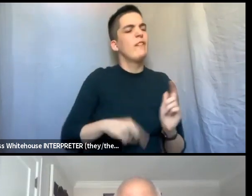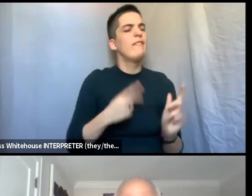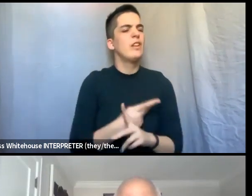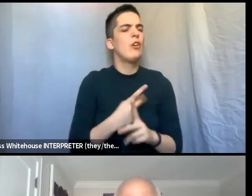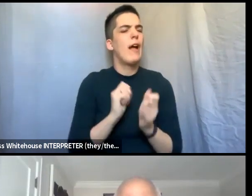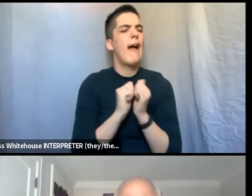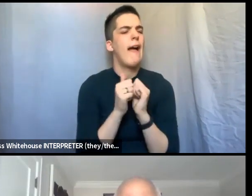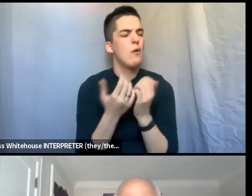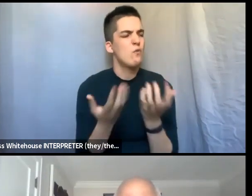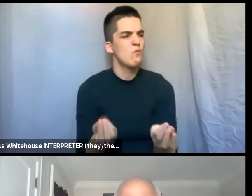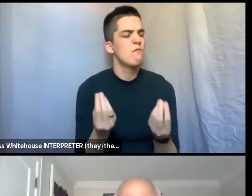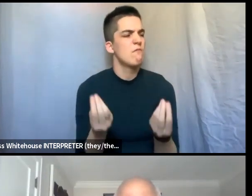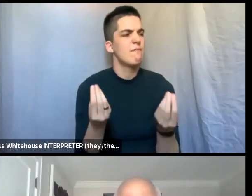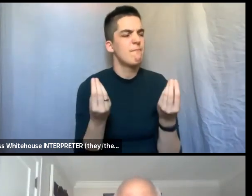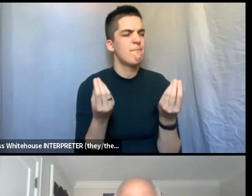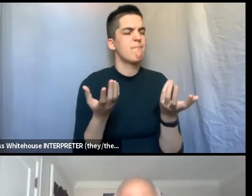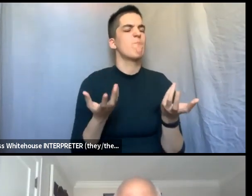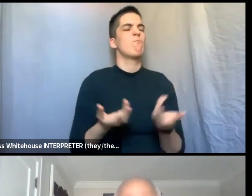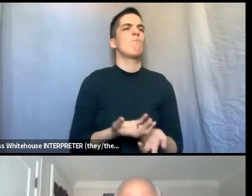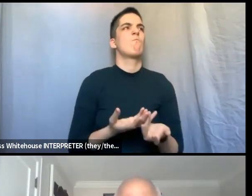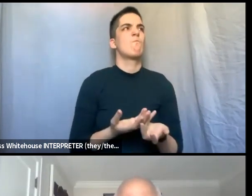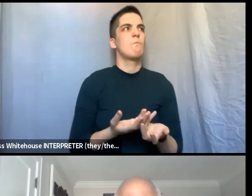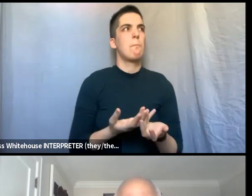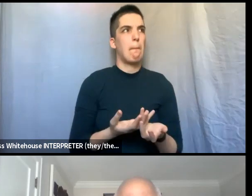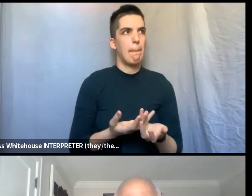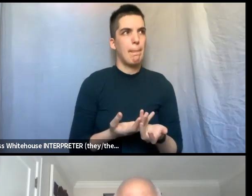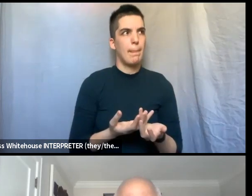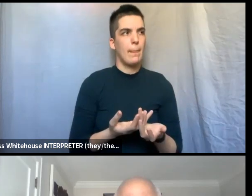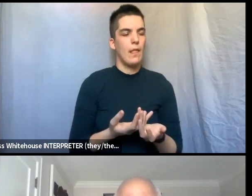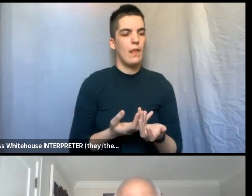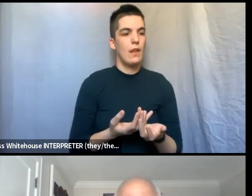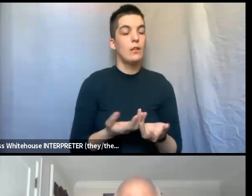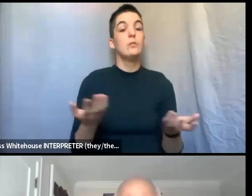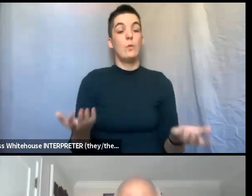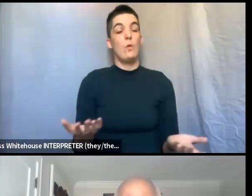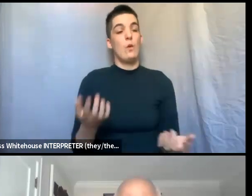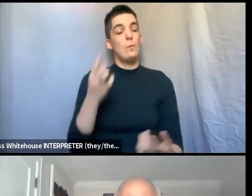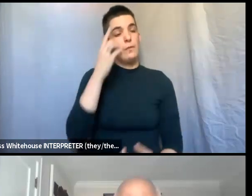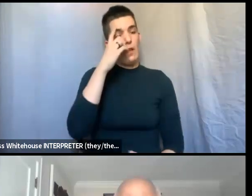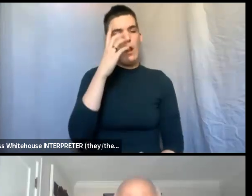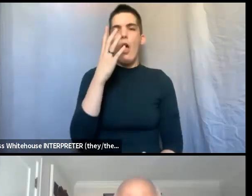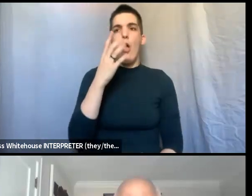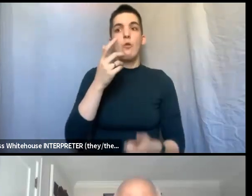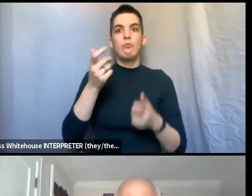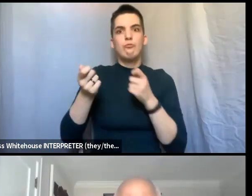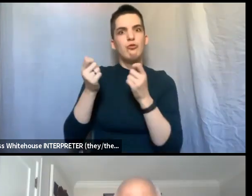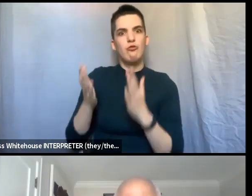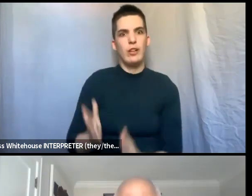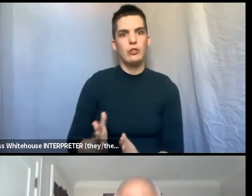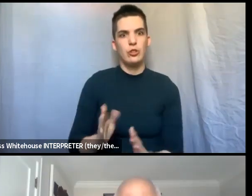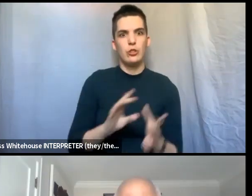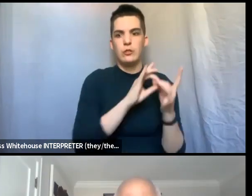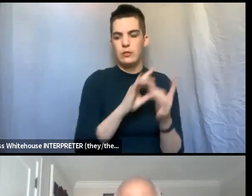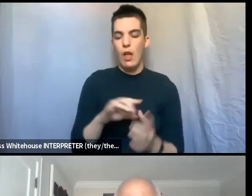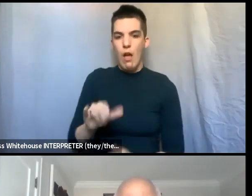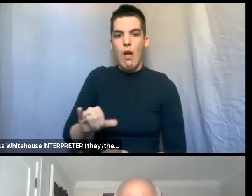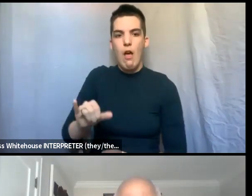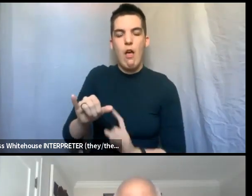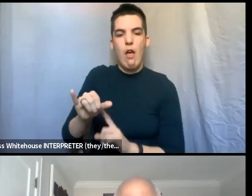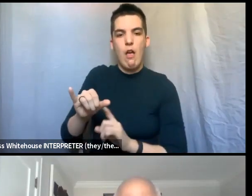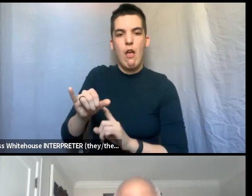with playwrights. And so then we thought, well, what could we do with directors? And so the idea came